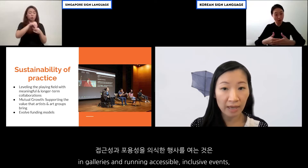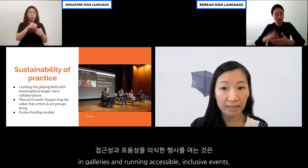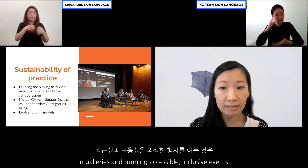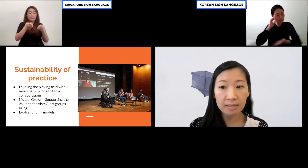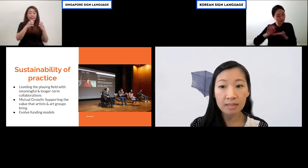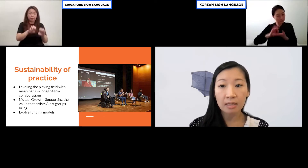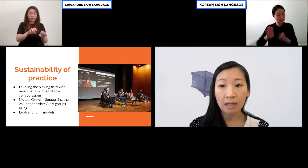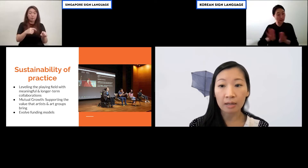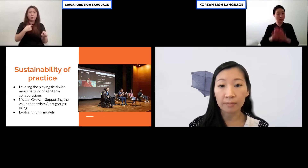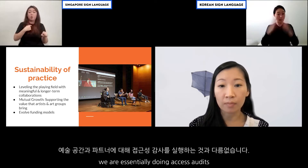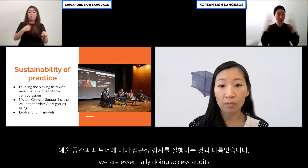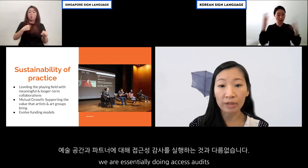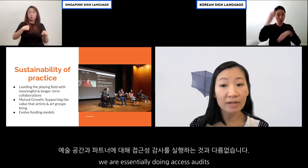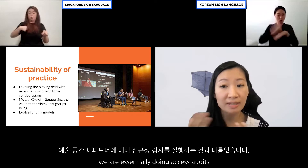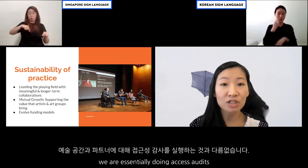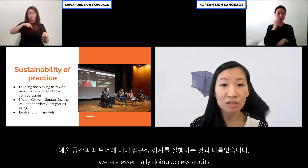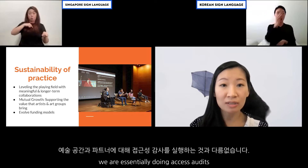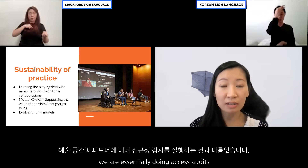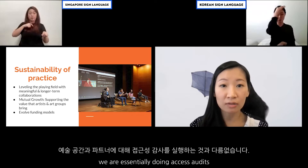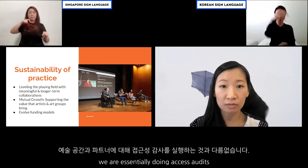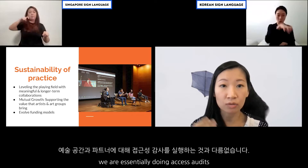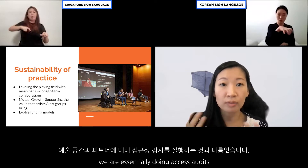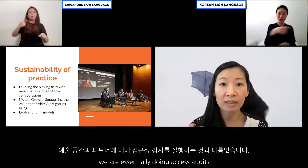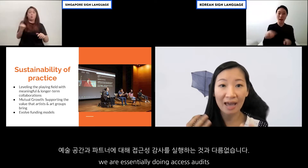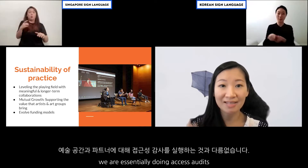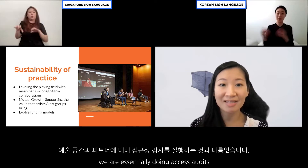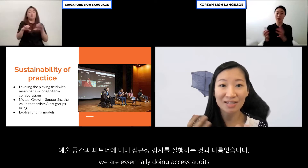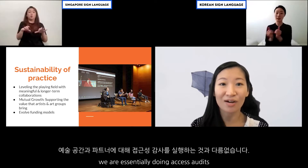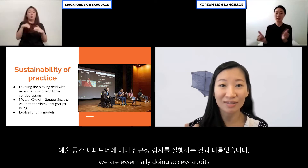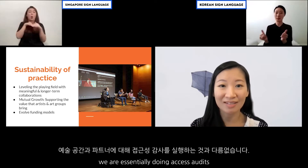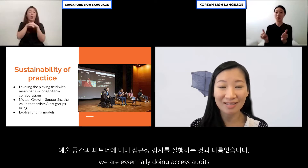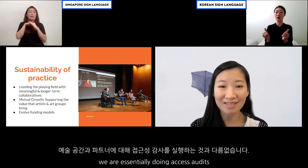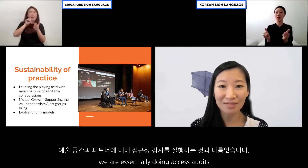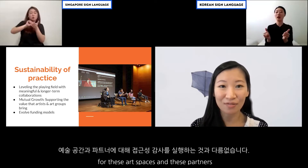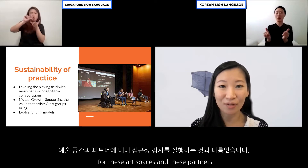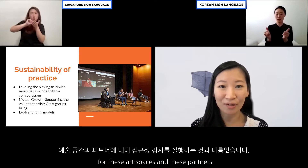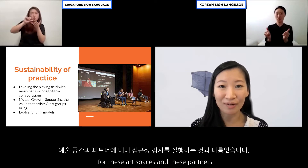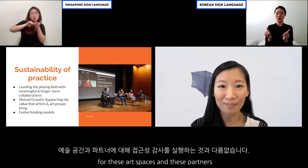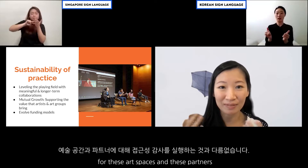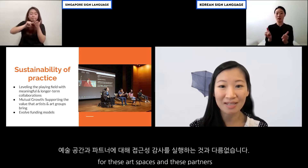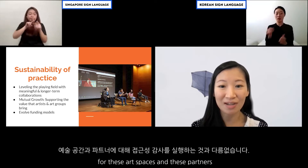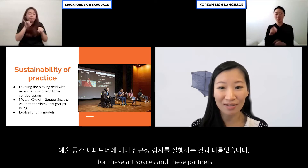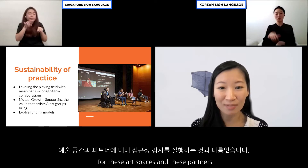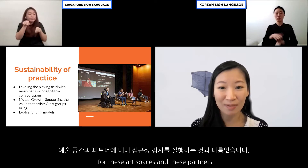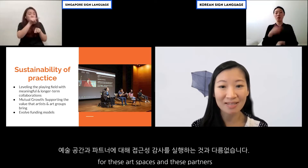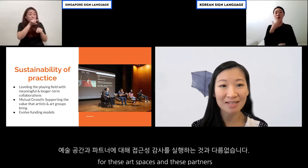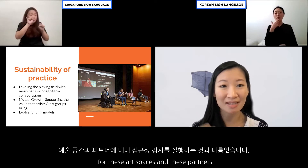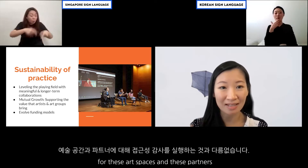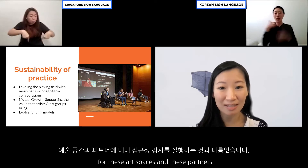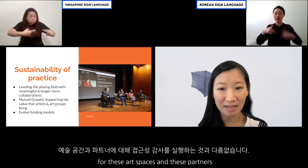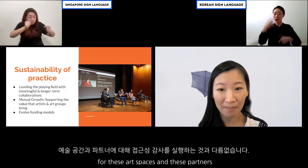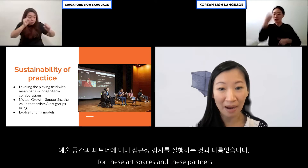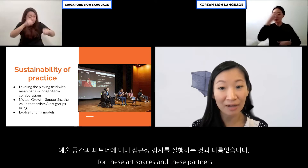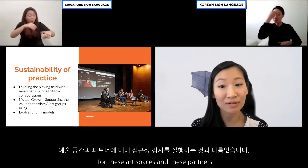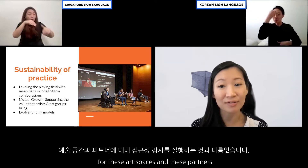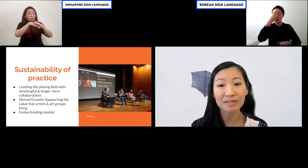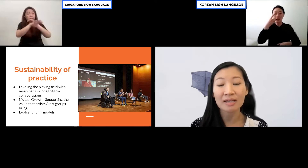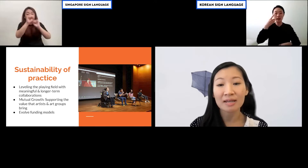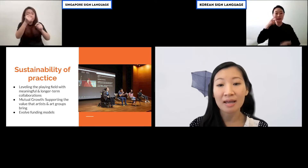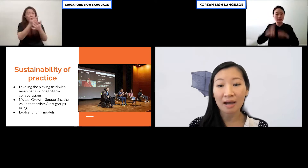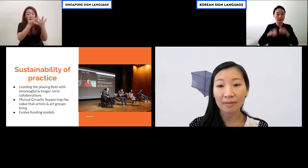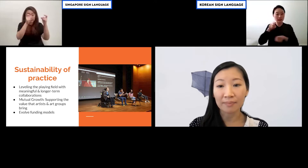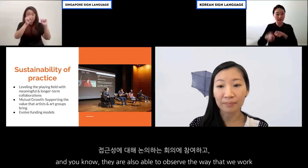inclusive events, we are essentially doing access audits for these art spaces and these